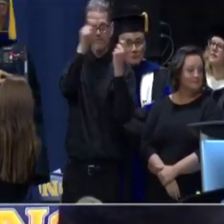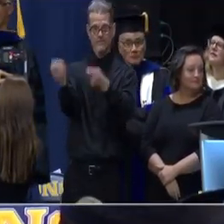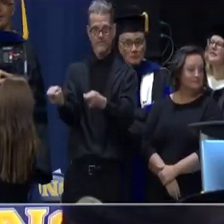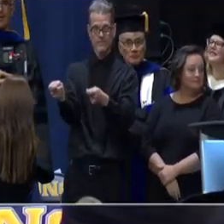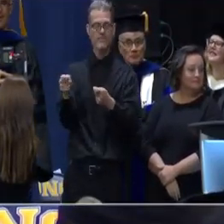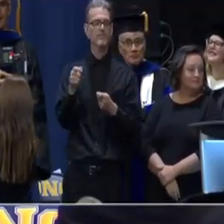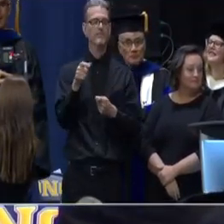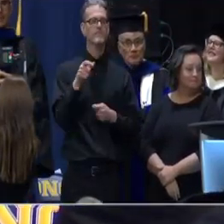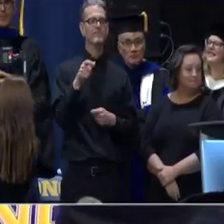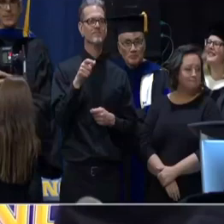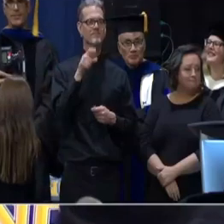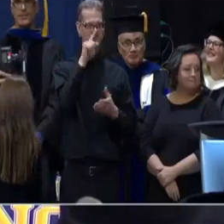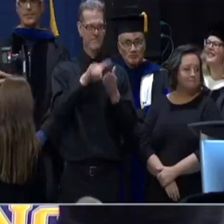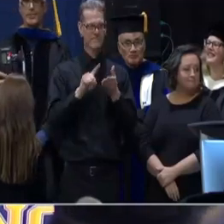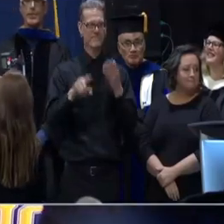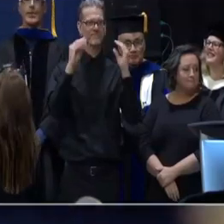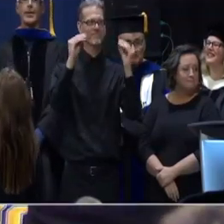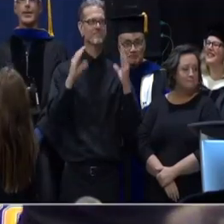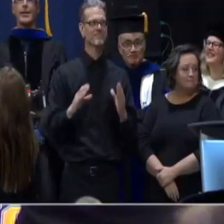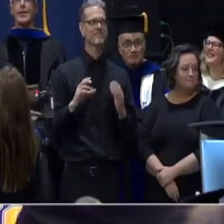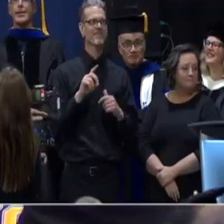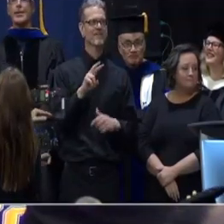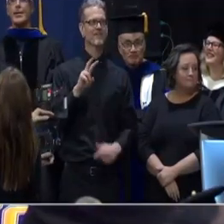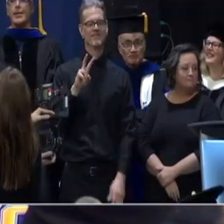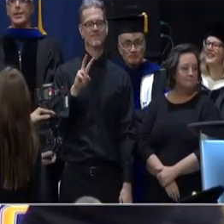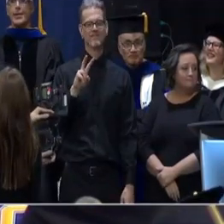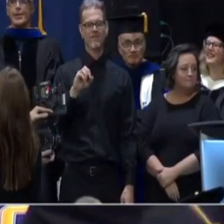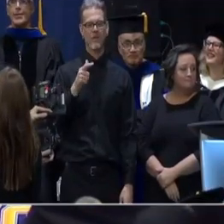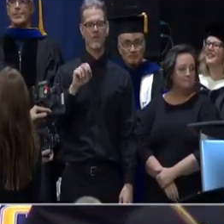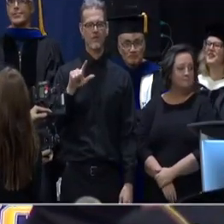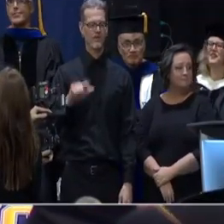by research professor, Dr. Vogel.